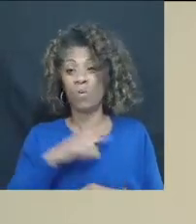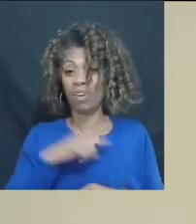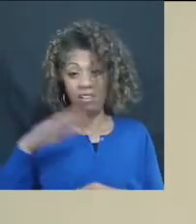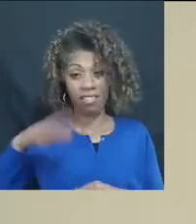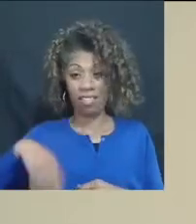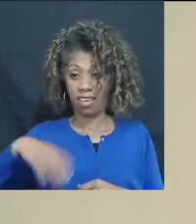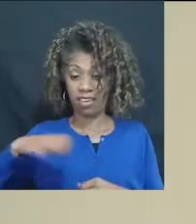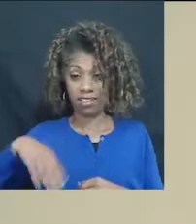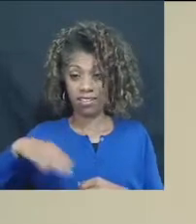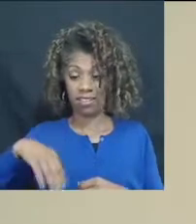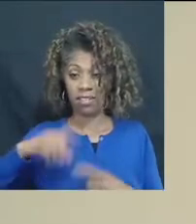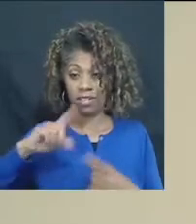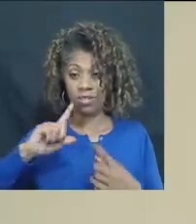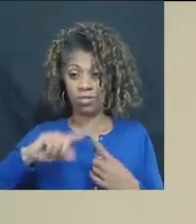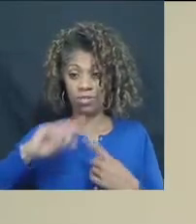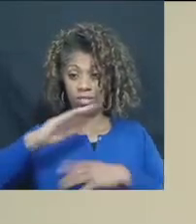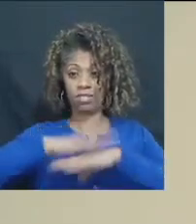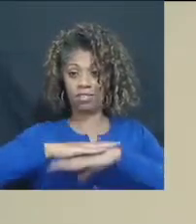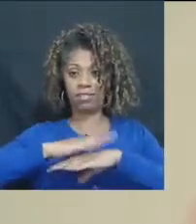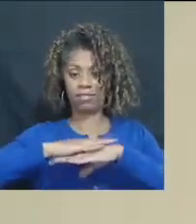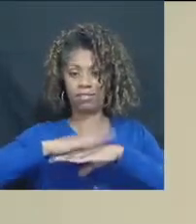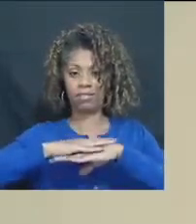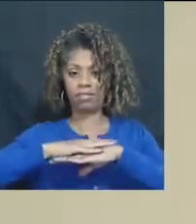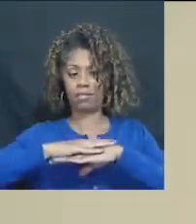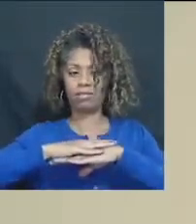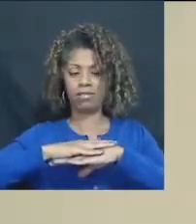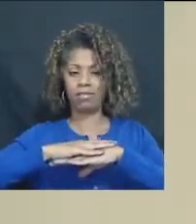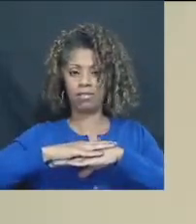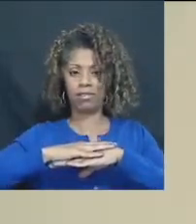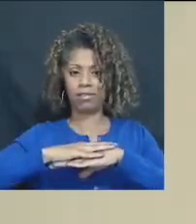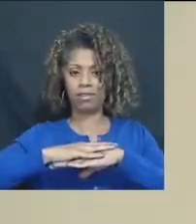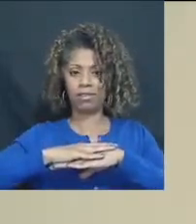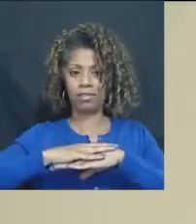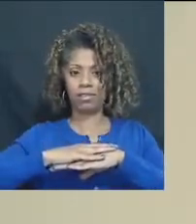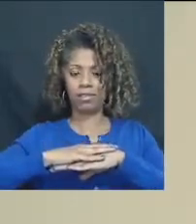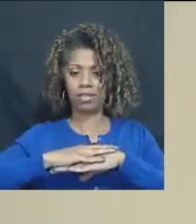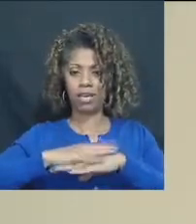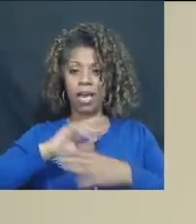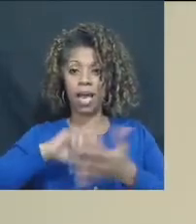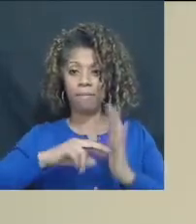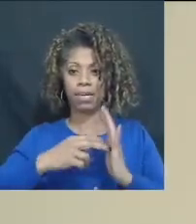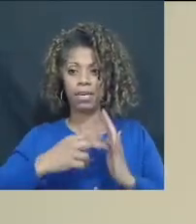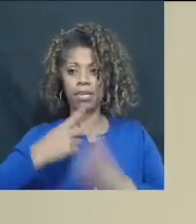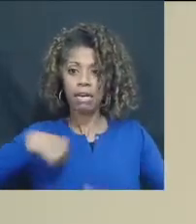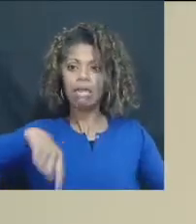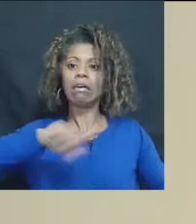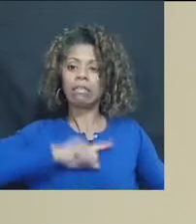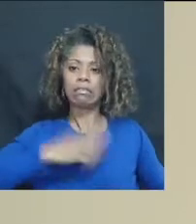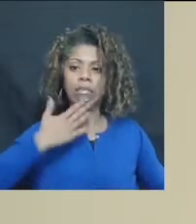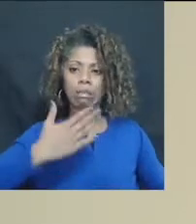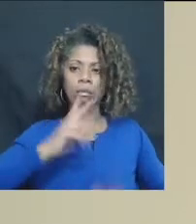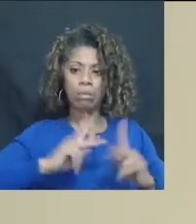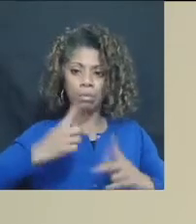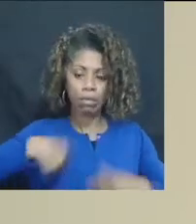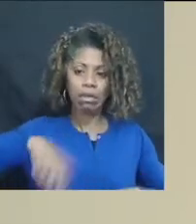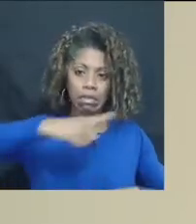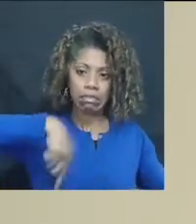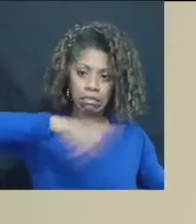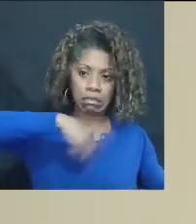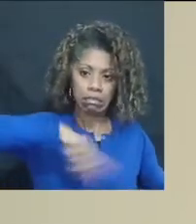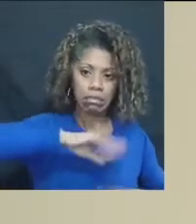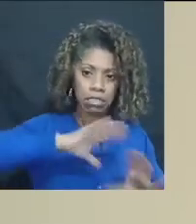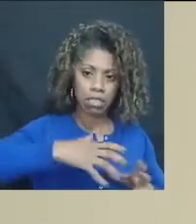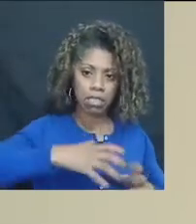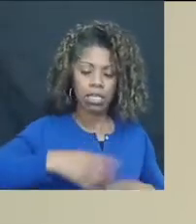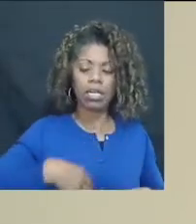We are at a point where if we don't fundamentally, I'm talking about us, the good guys, if we don't fundamentally switch, if we don't